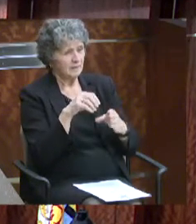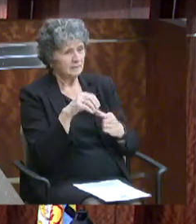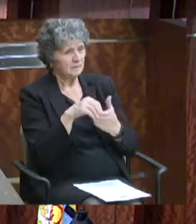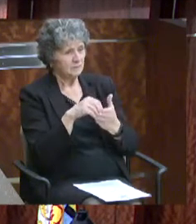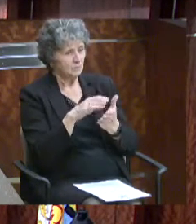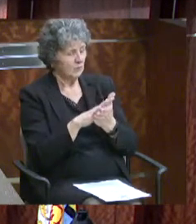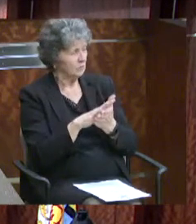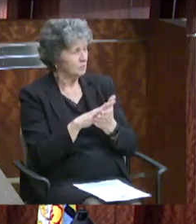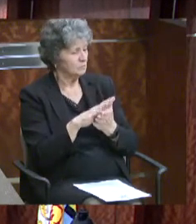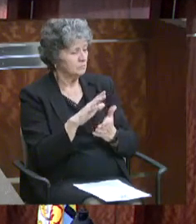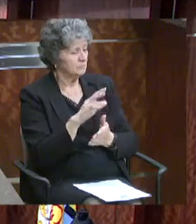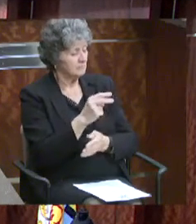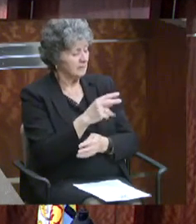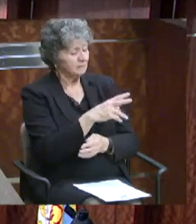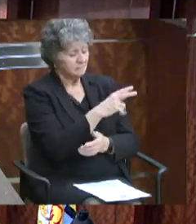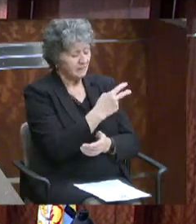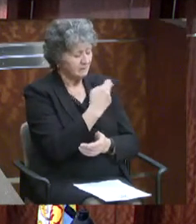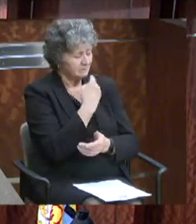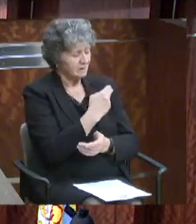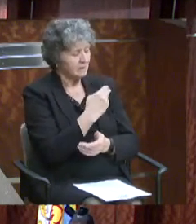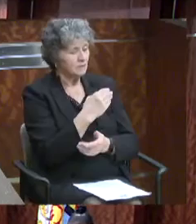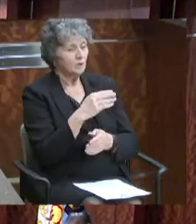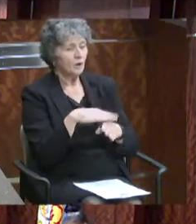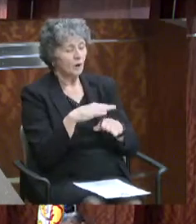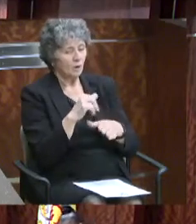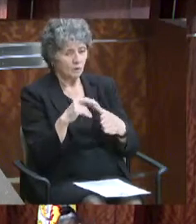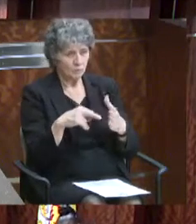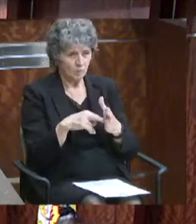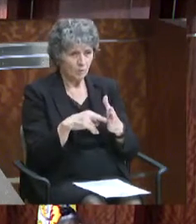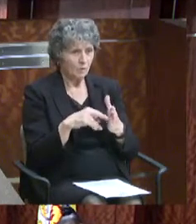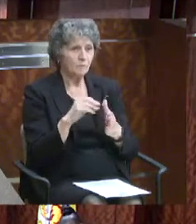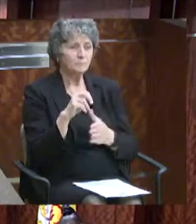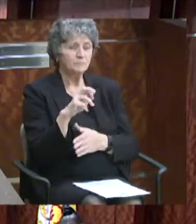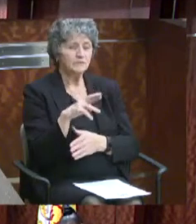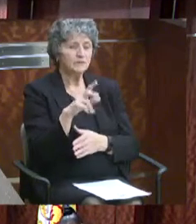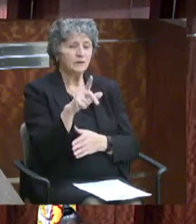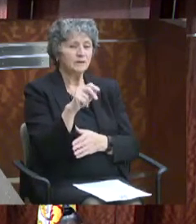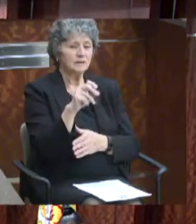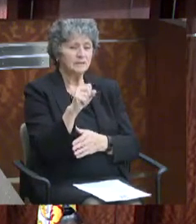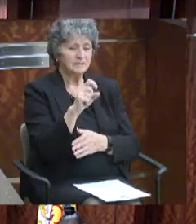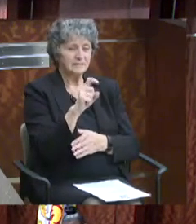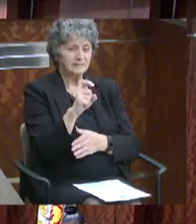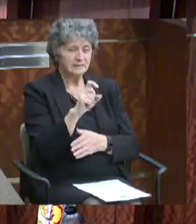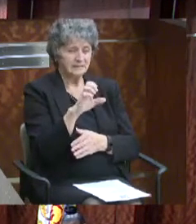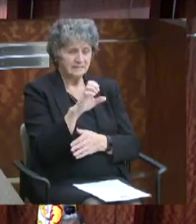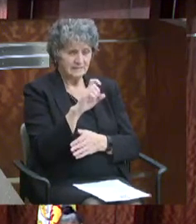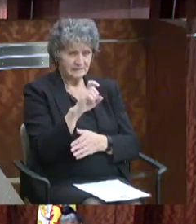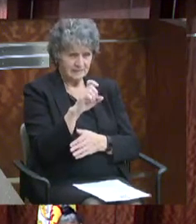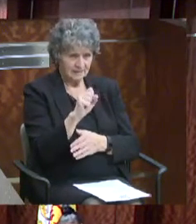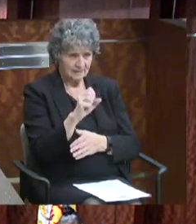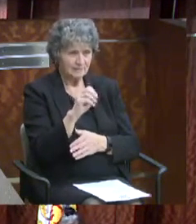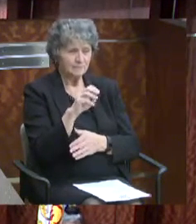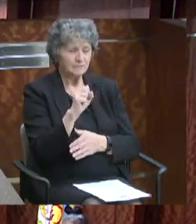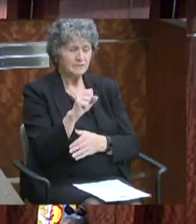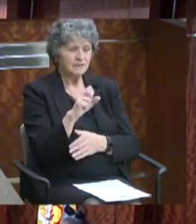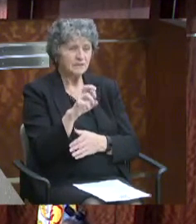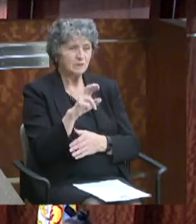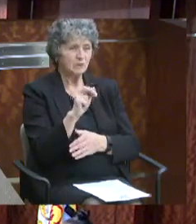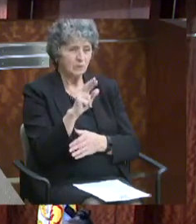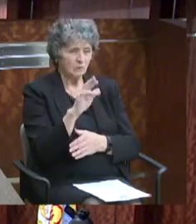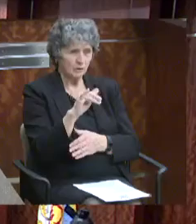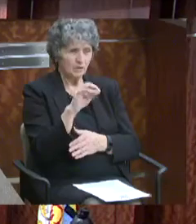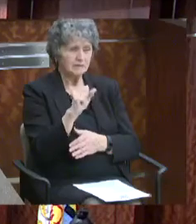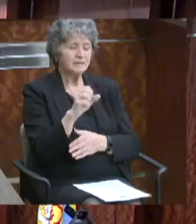second? Second. Thank you, Ms. Crary. Madam Clerk? Mr. Les? Yes. Ms. Crary? Yes. Ms. Nicholas?